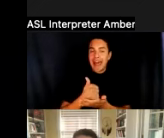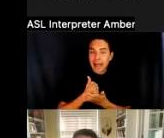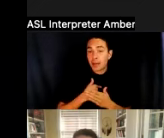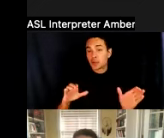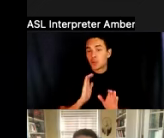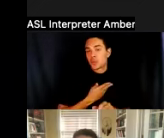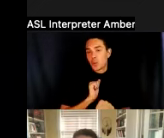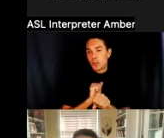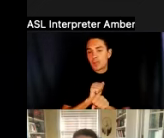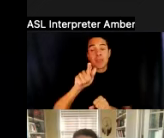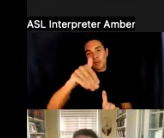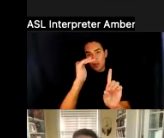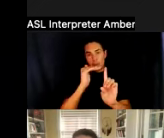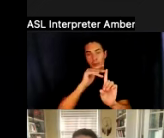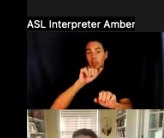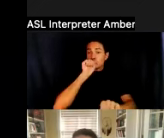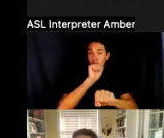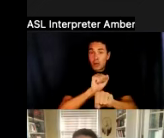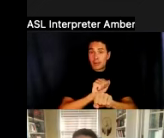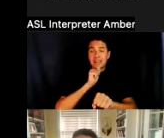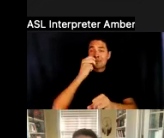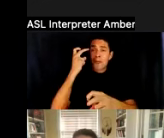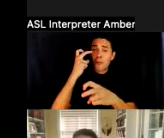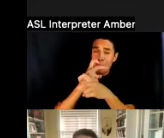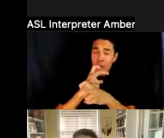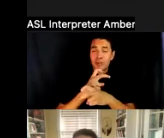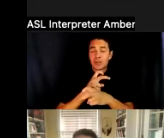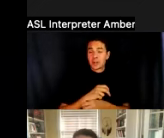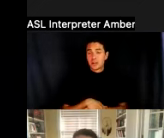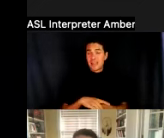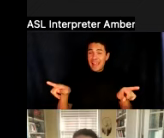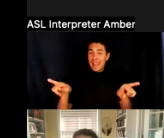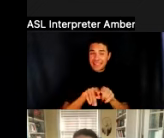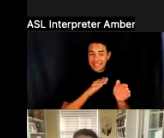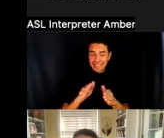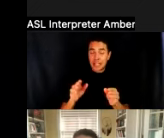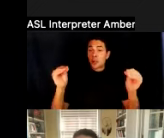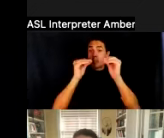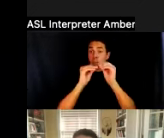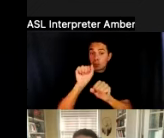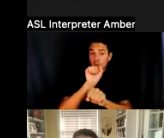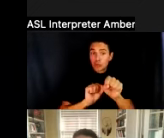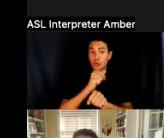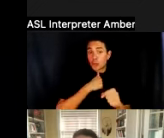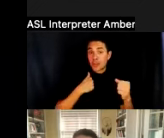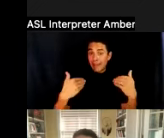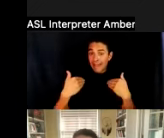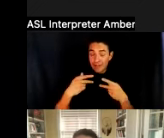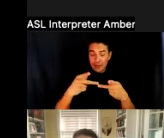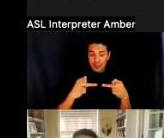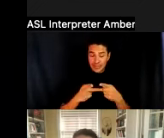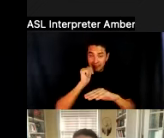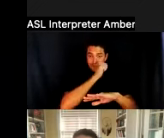to remember that the job is so hard as it is, that the more structure that we have in place